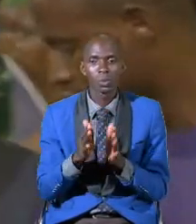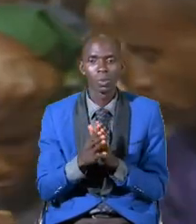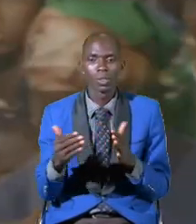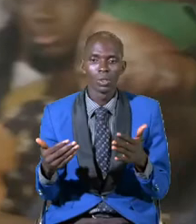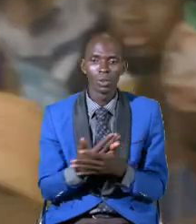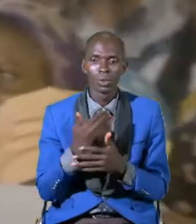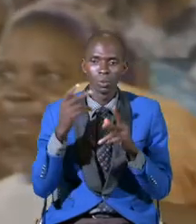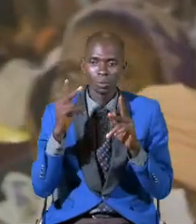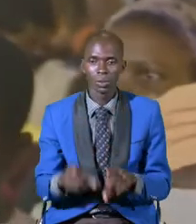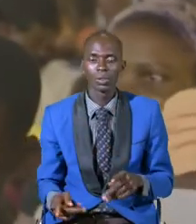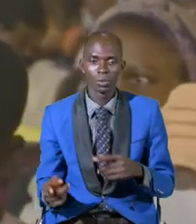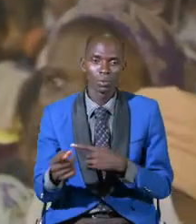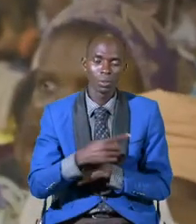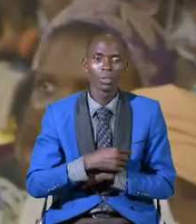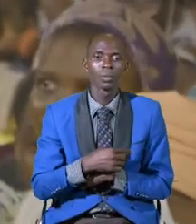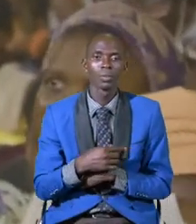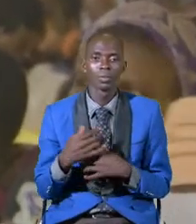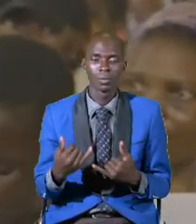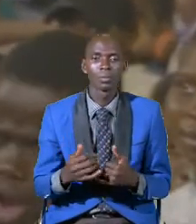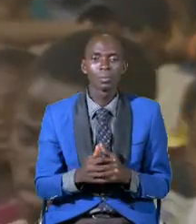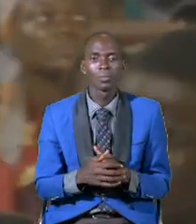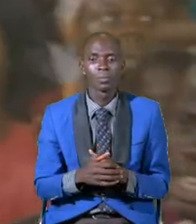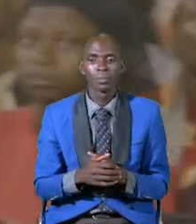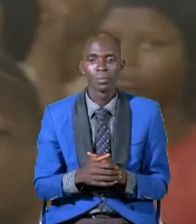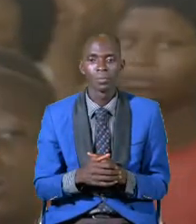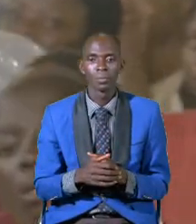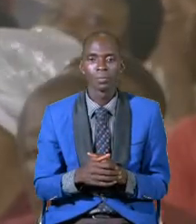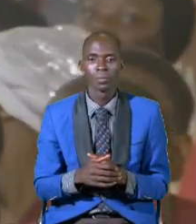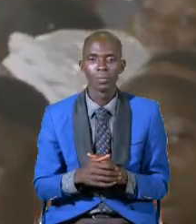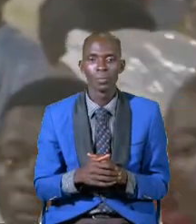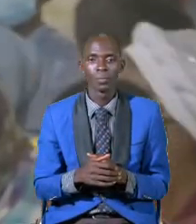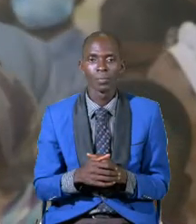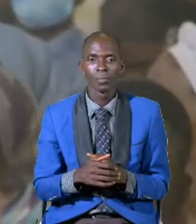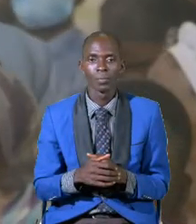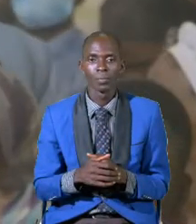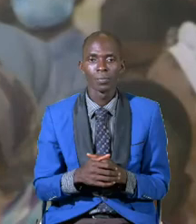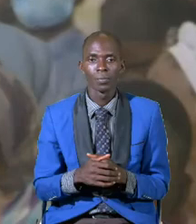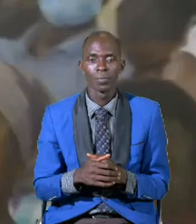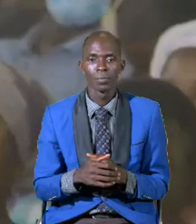minister tonight to please help us during this counseling time.